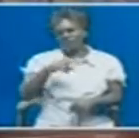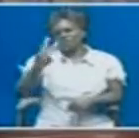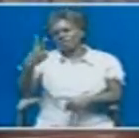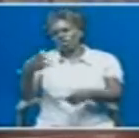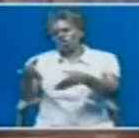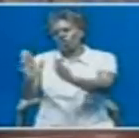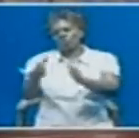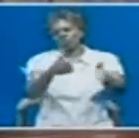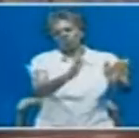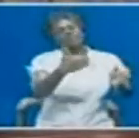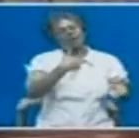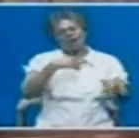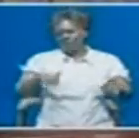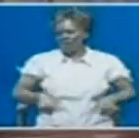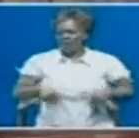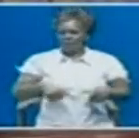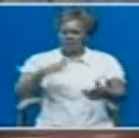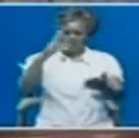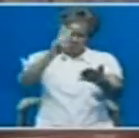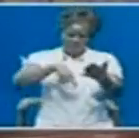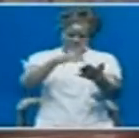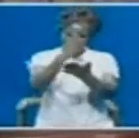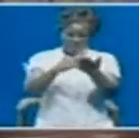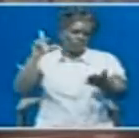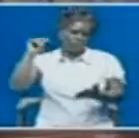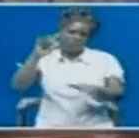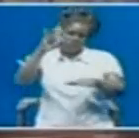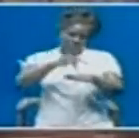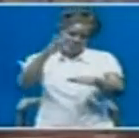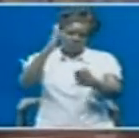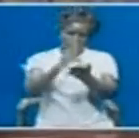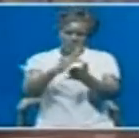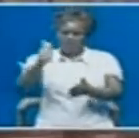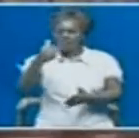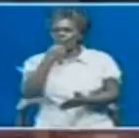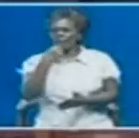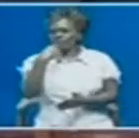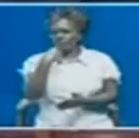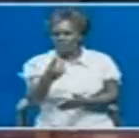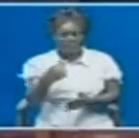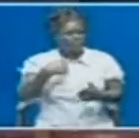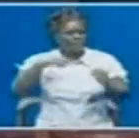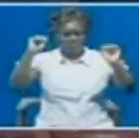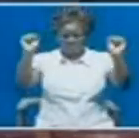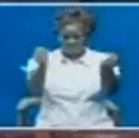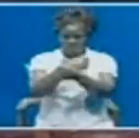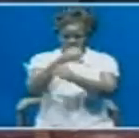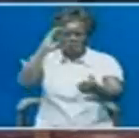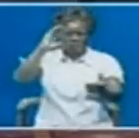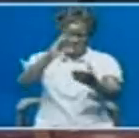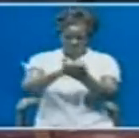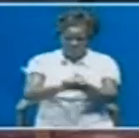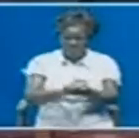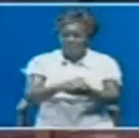chances, definitely, in life. Let me just read a couple of your tweets, really touching. Otieno Kennedy Moses says, I can't believe tears rolling from